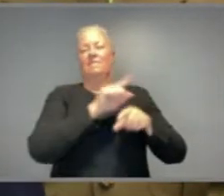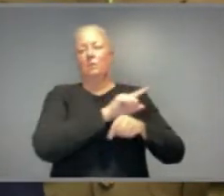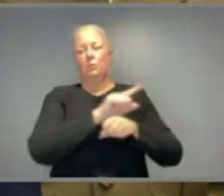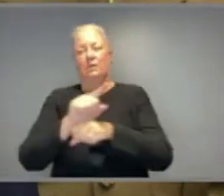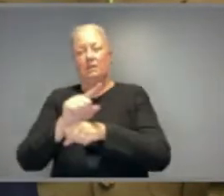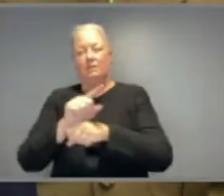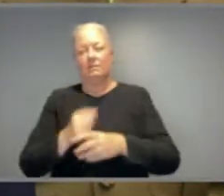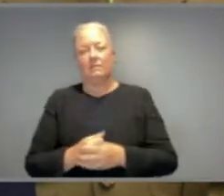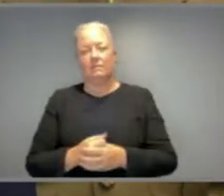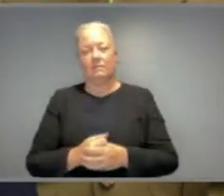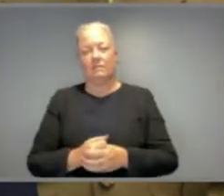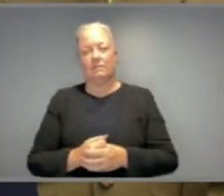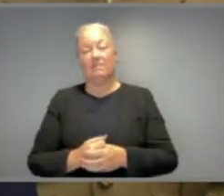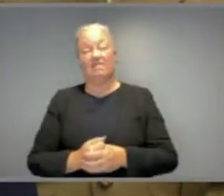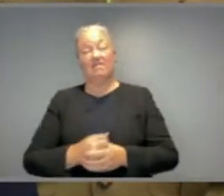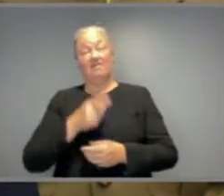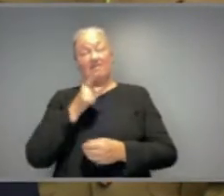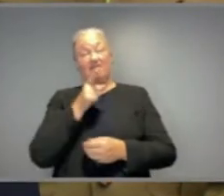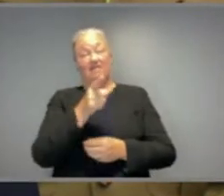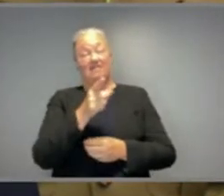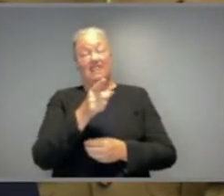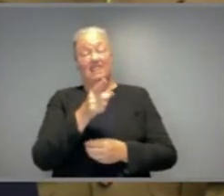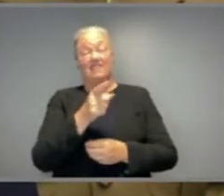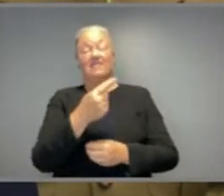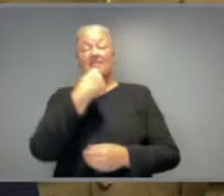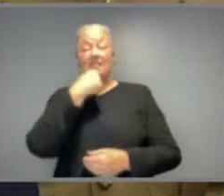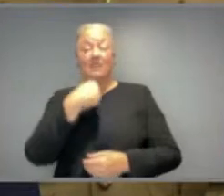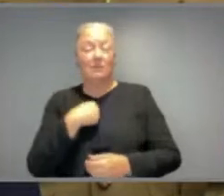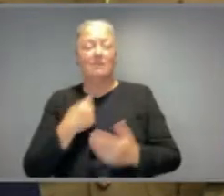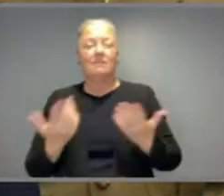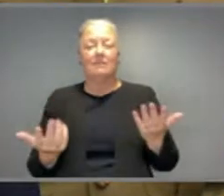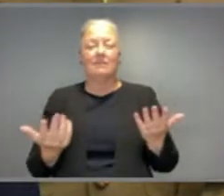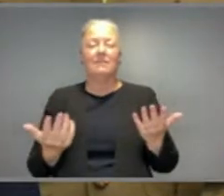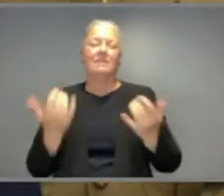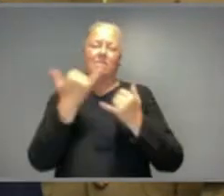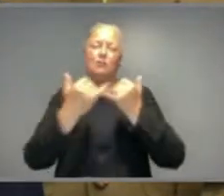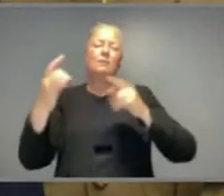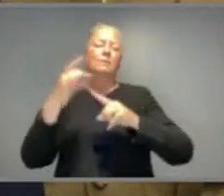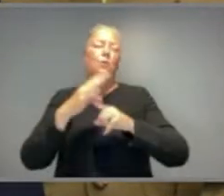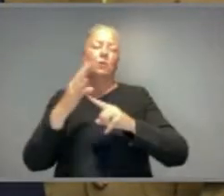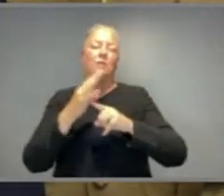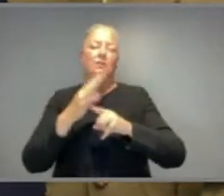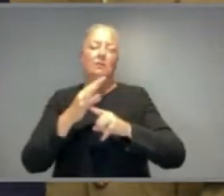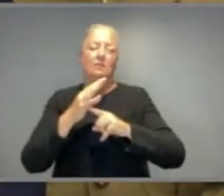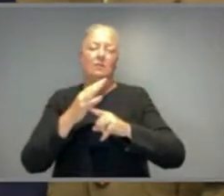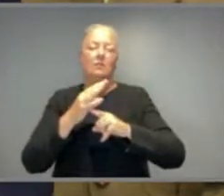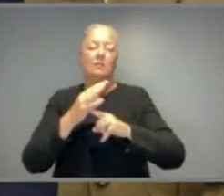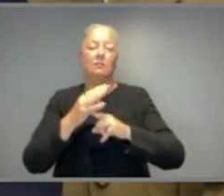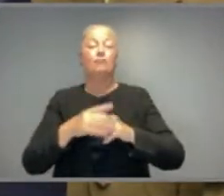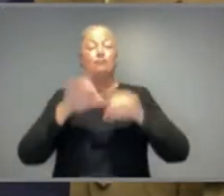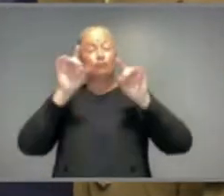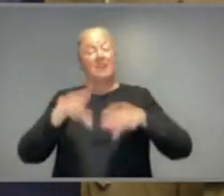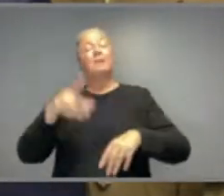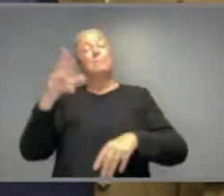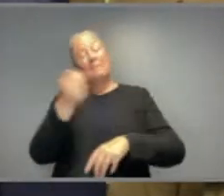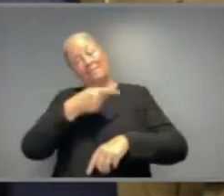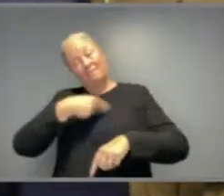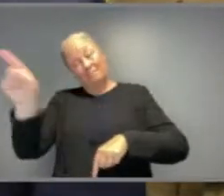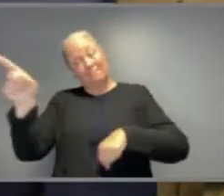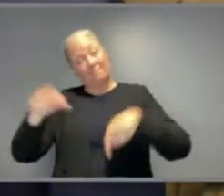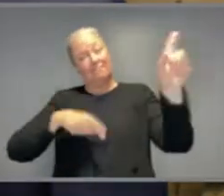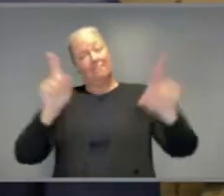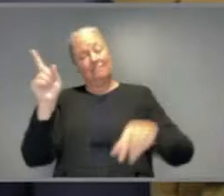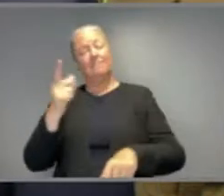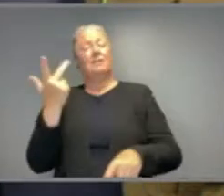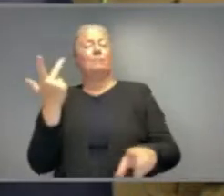These numbers underline the imperative of Australians getting vaccinated. It